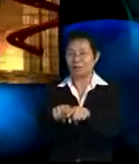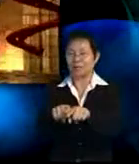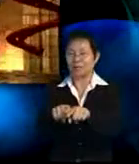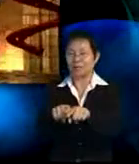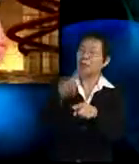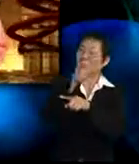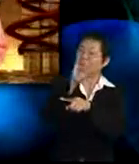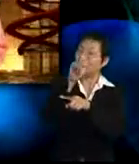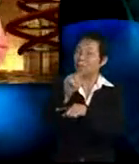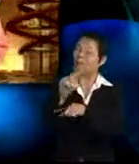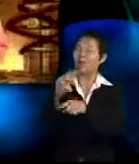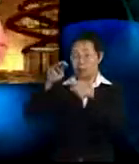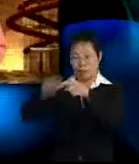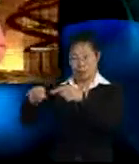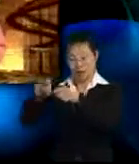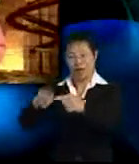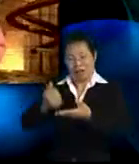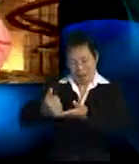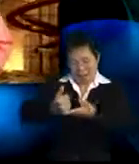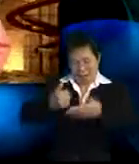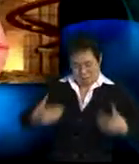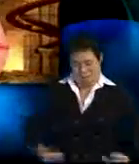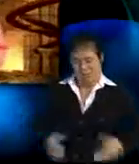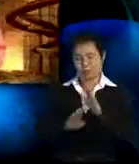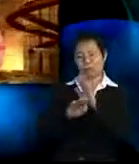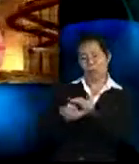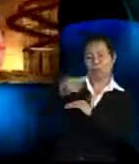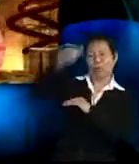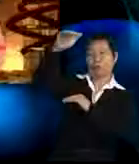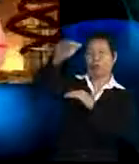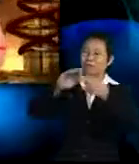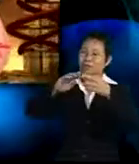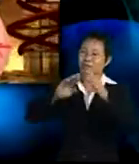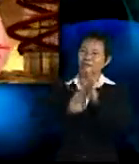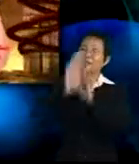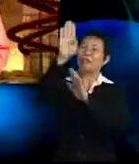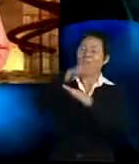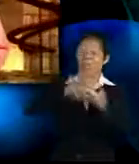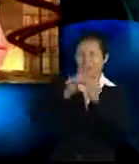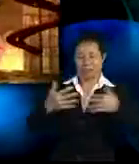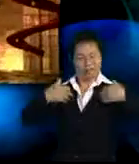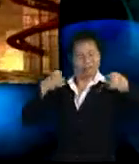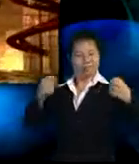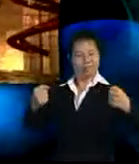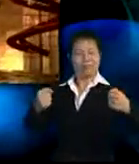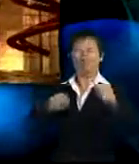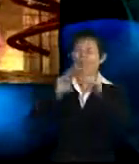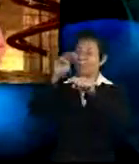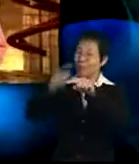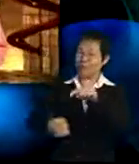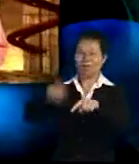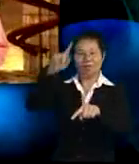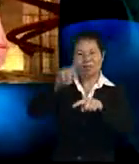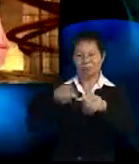like vitamins, minerals help your body to grow, develop, and stay healthy. Minerals do